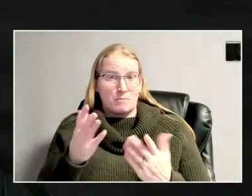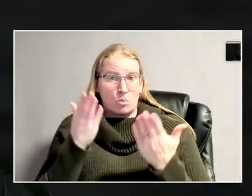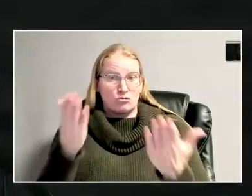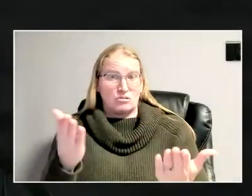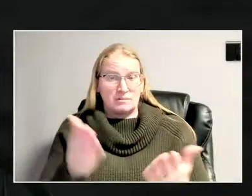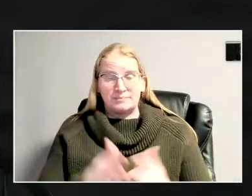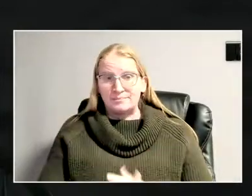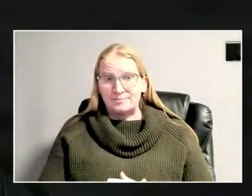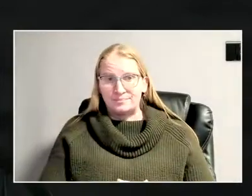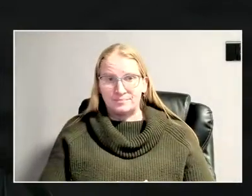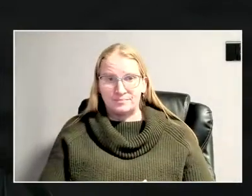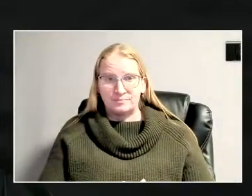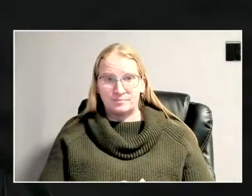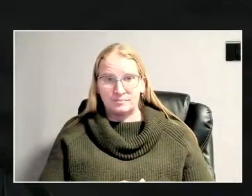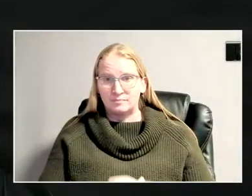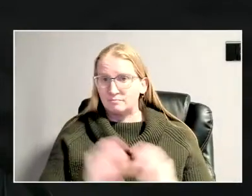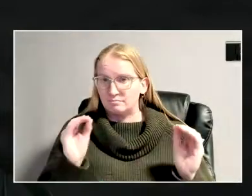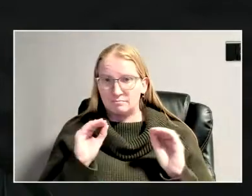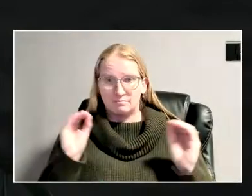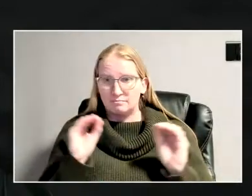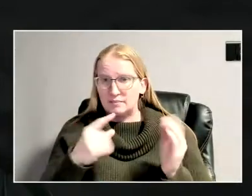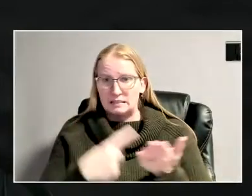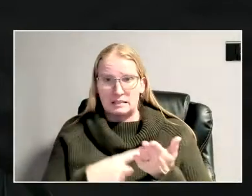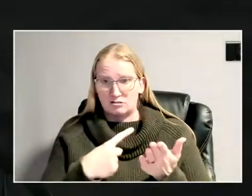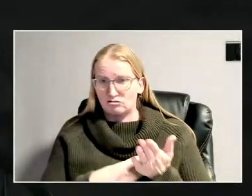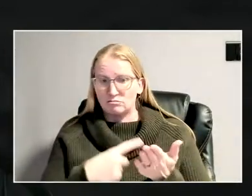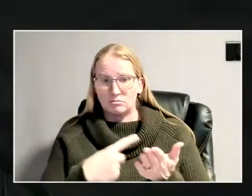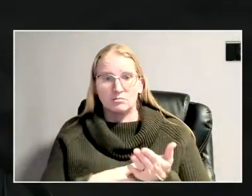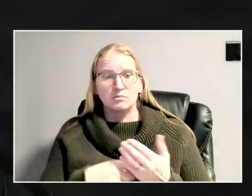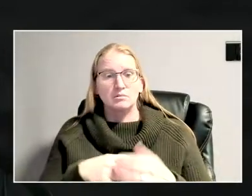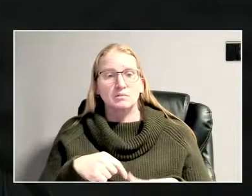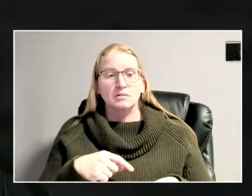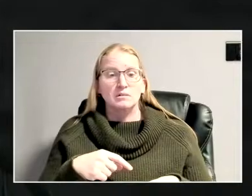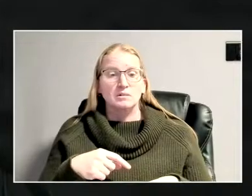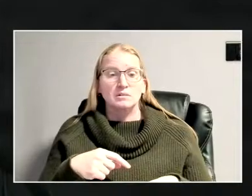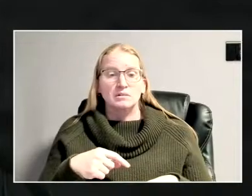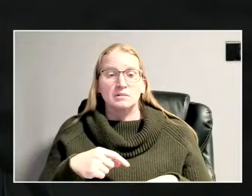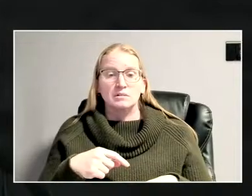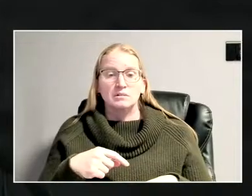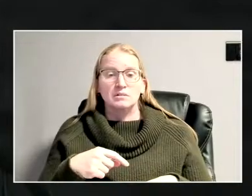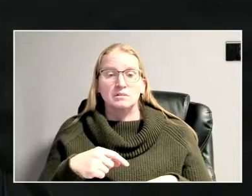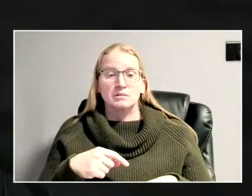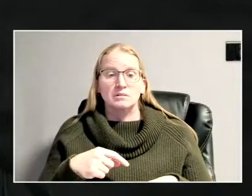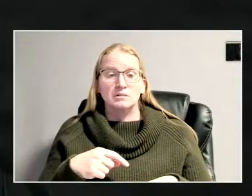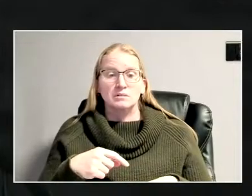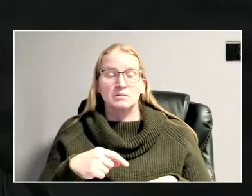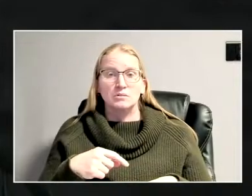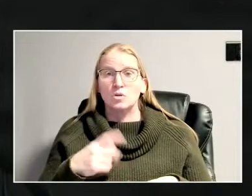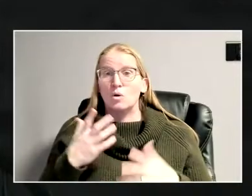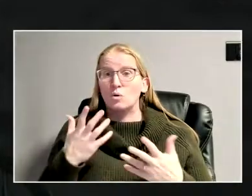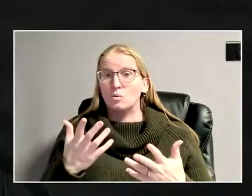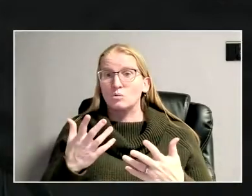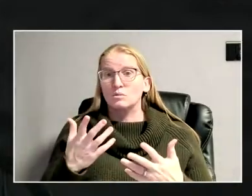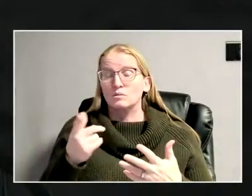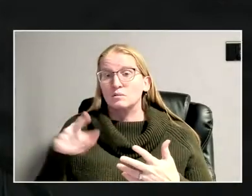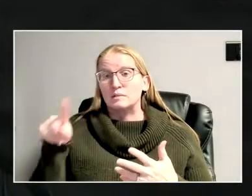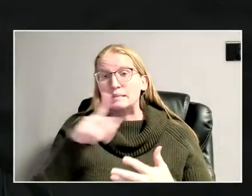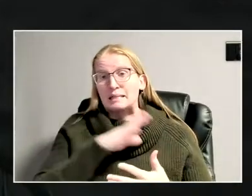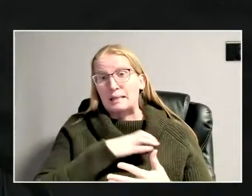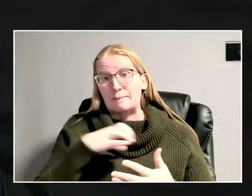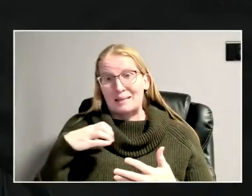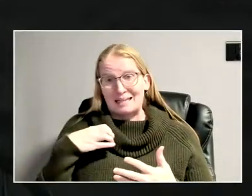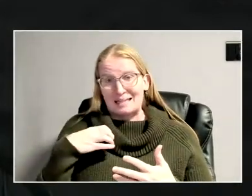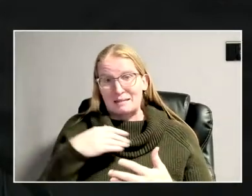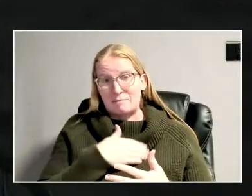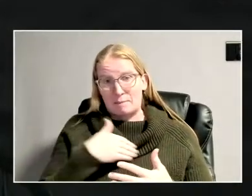motion seeing none the motion before the body is to set the committee membership of the representative town